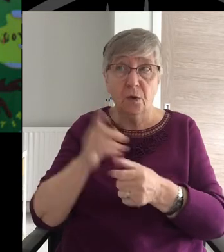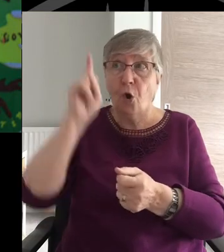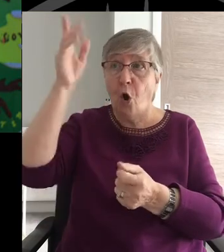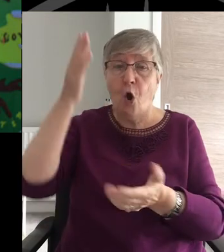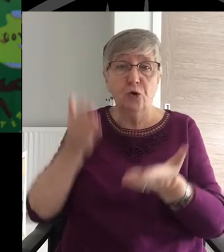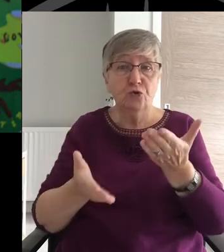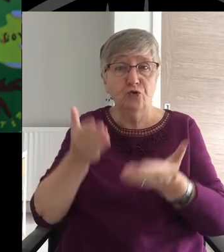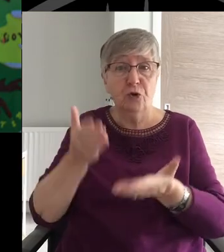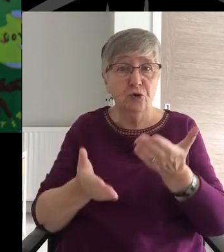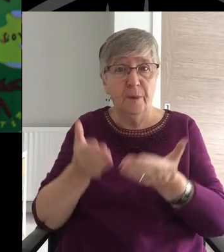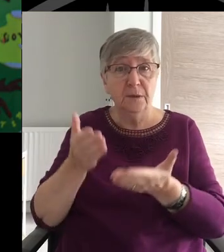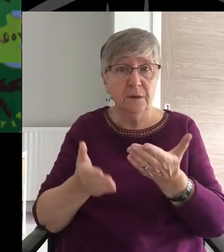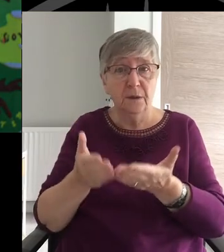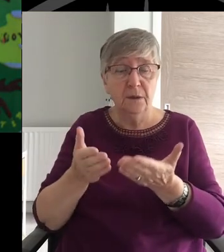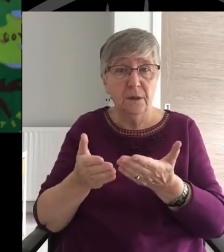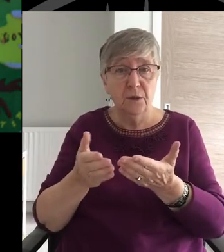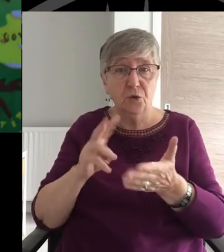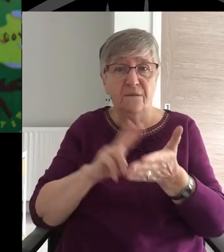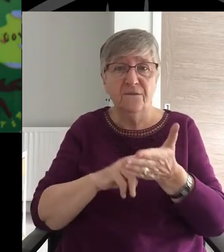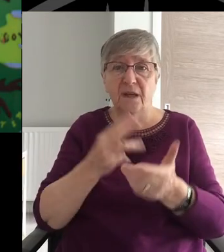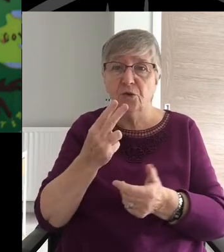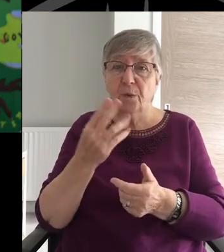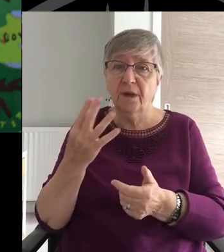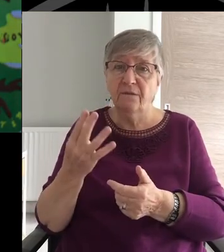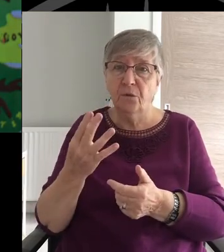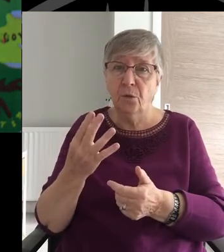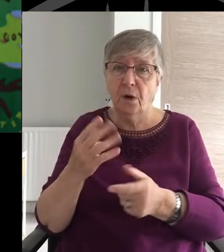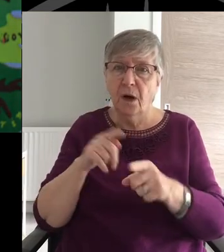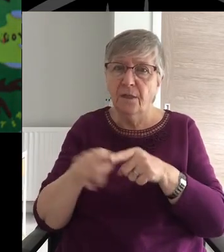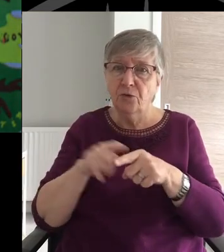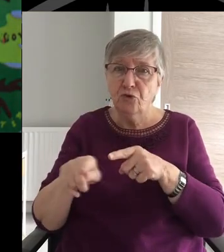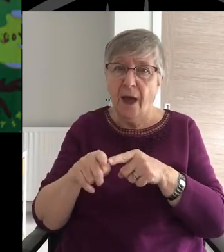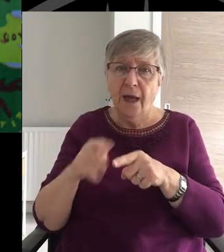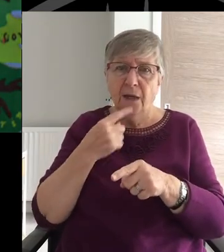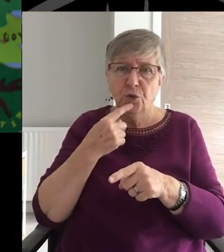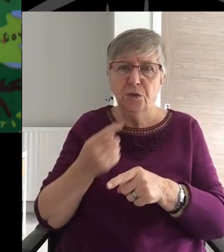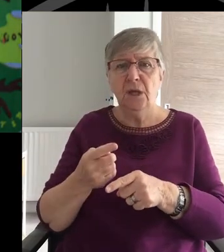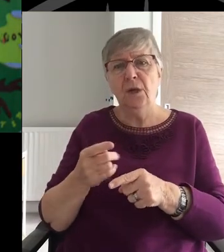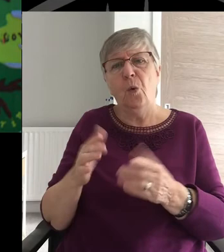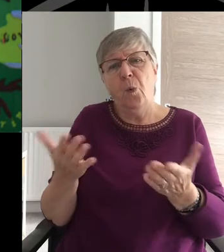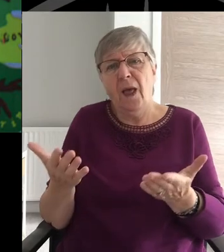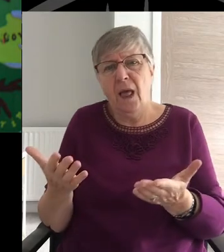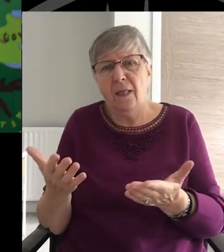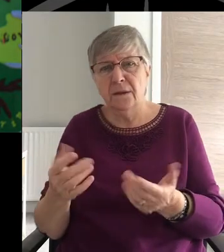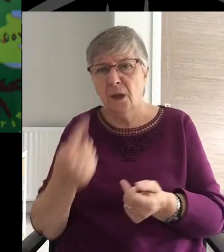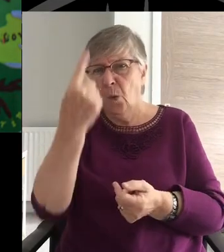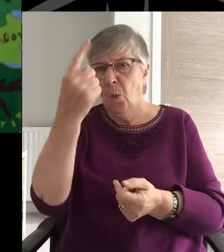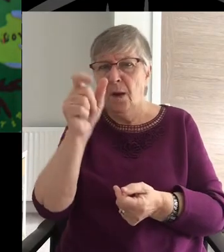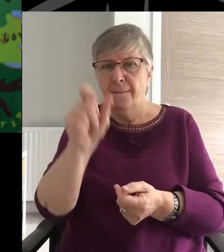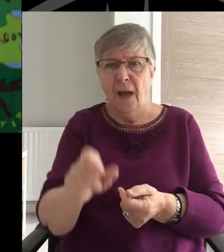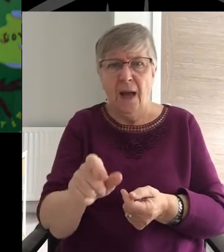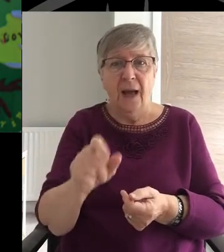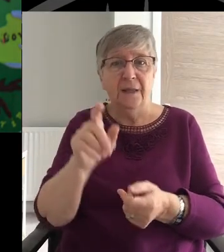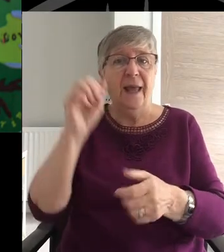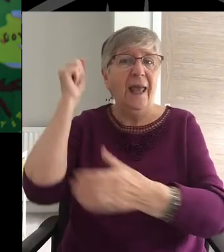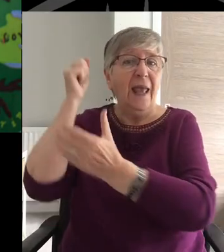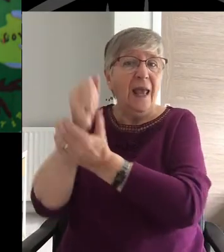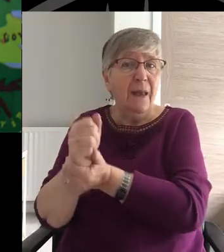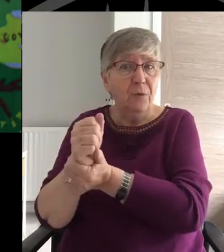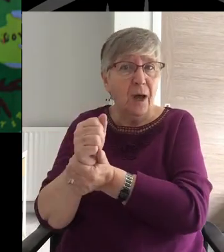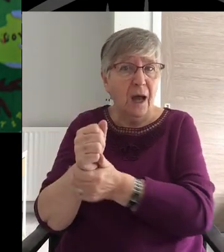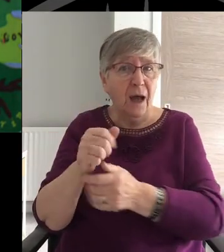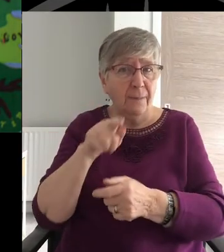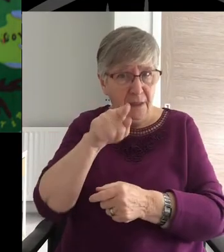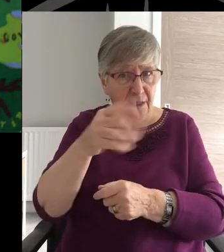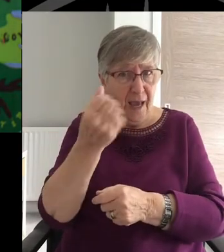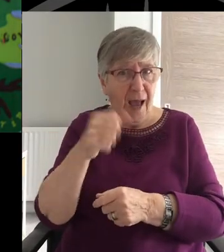them. And so in verse 24, they're trying to wriggle out of it. Well, you know, there's just one guy called Abraham and he possessed the land,